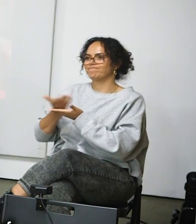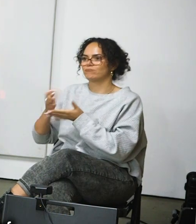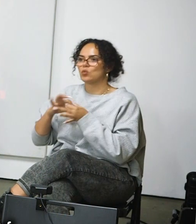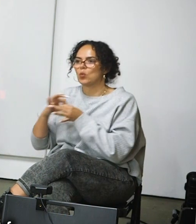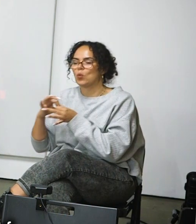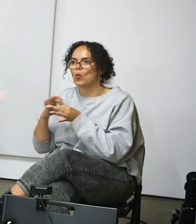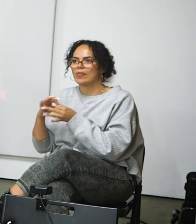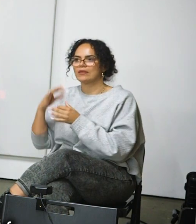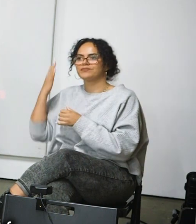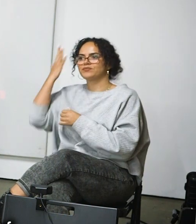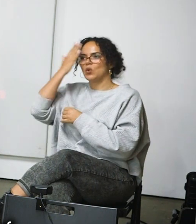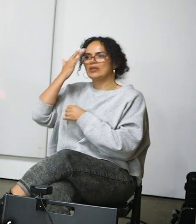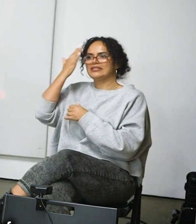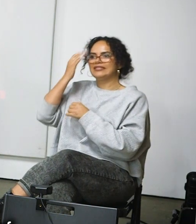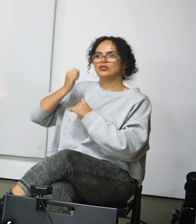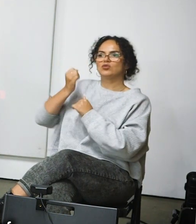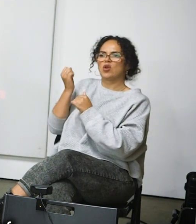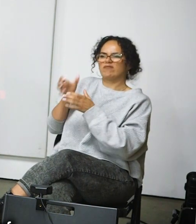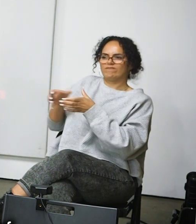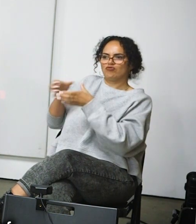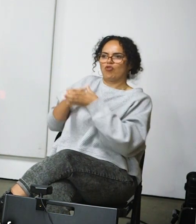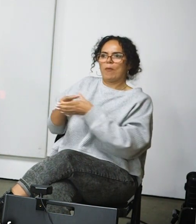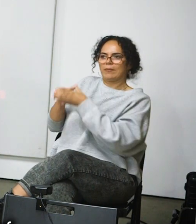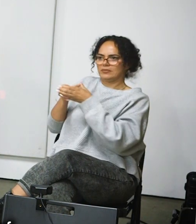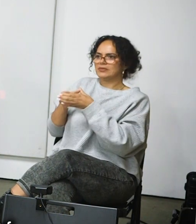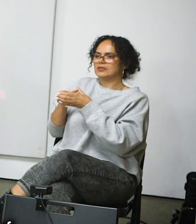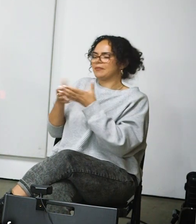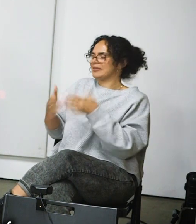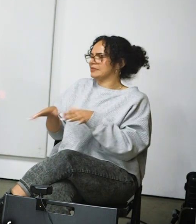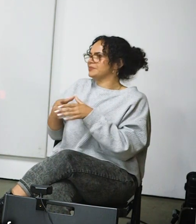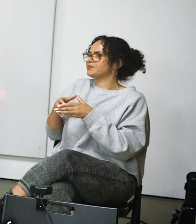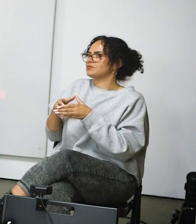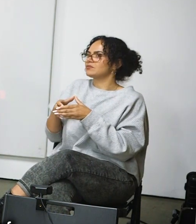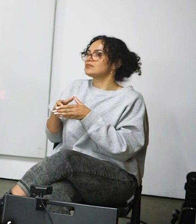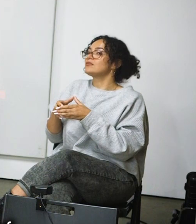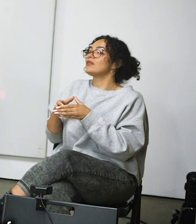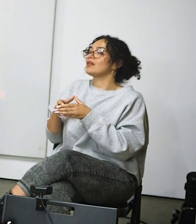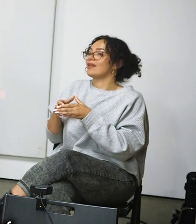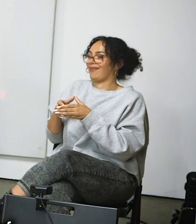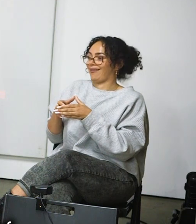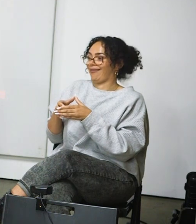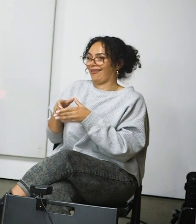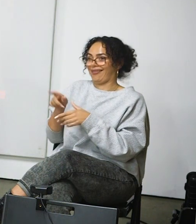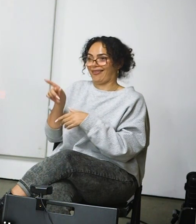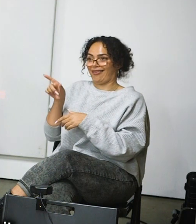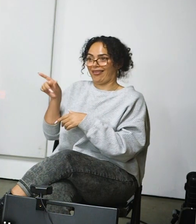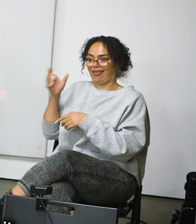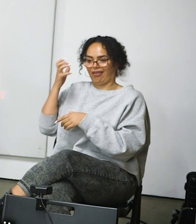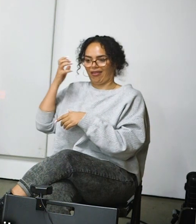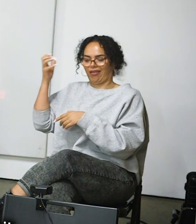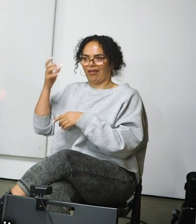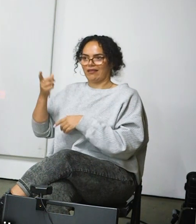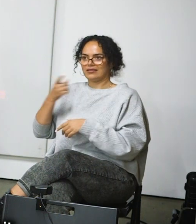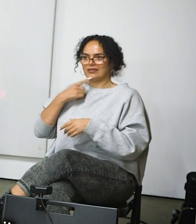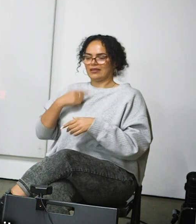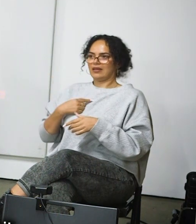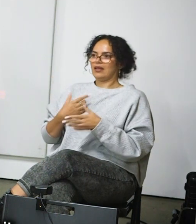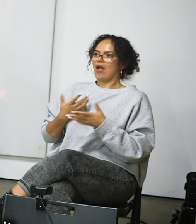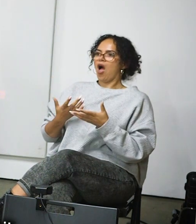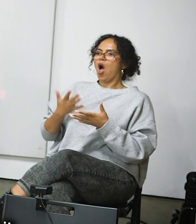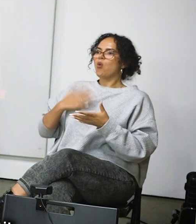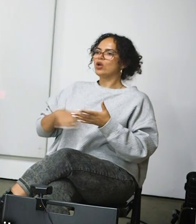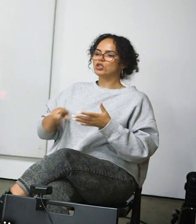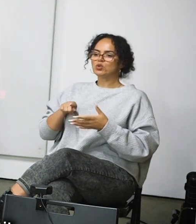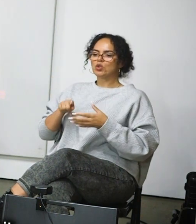I would go to these sort of groups where you'd be told, oh, we want to build this with you. We want you to co-design